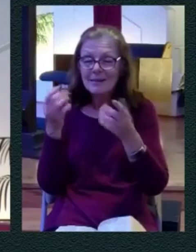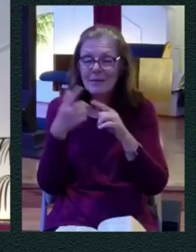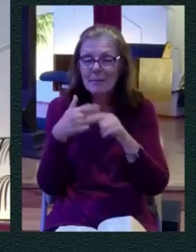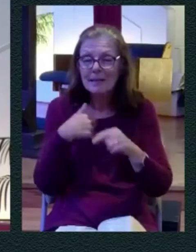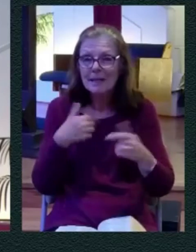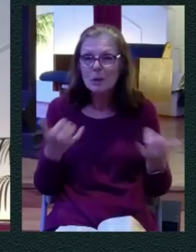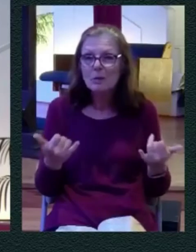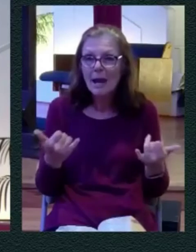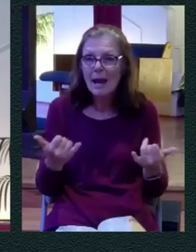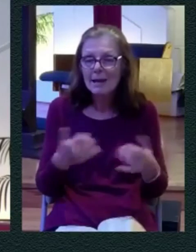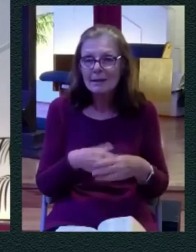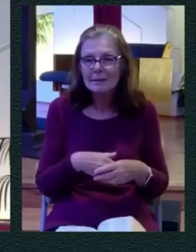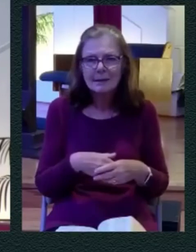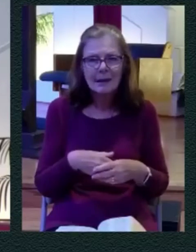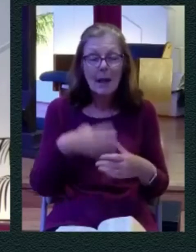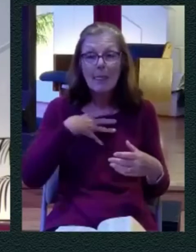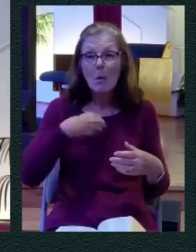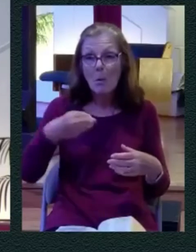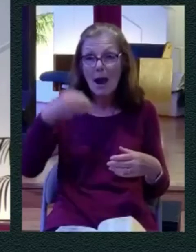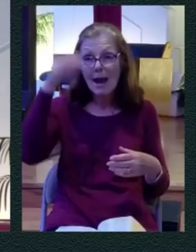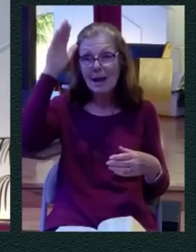The white horse is riding.